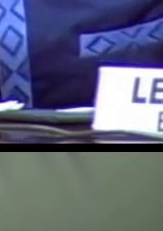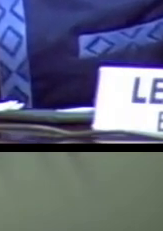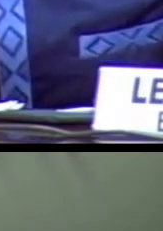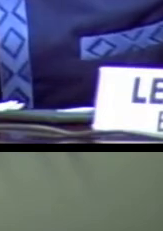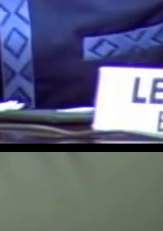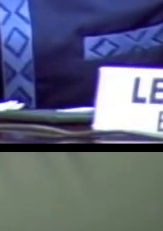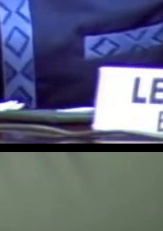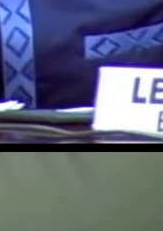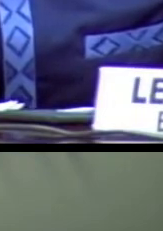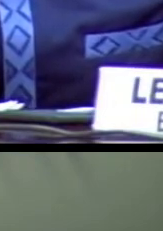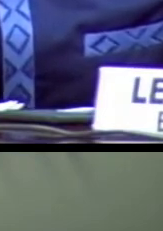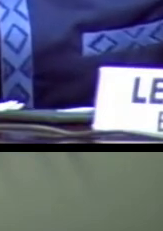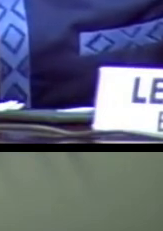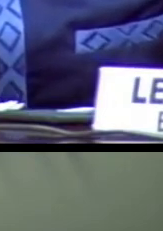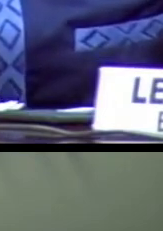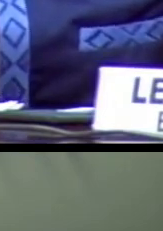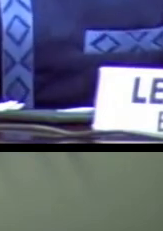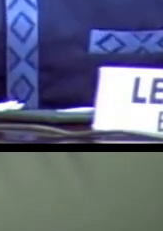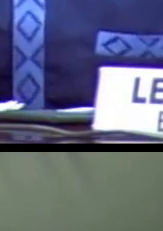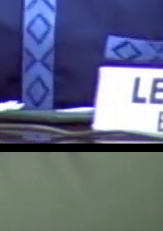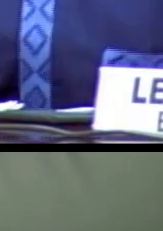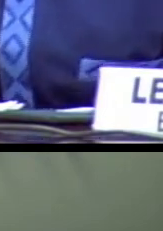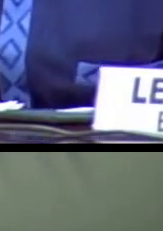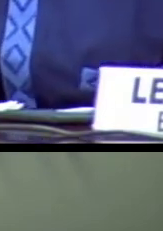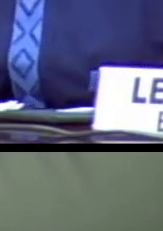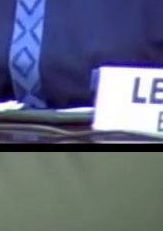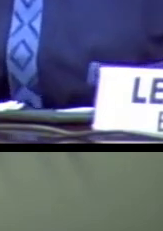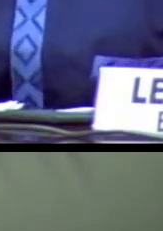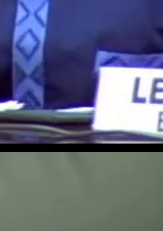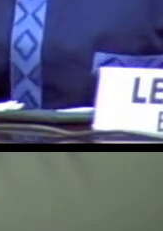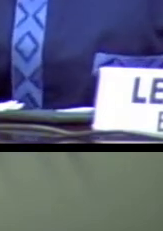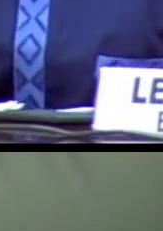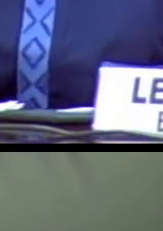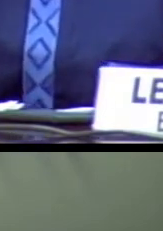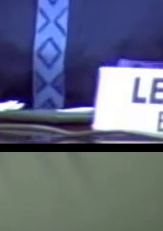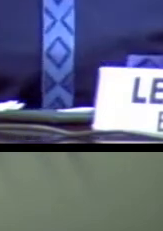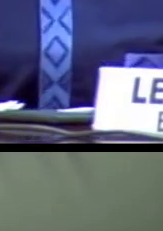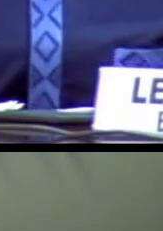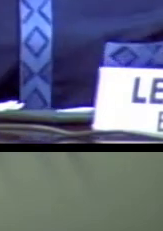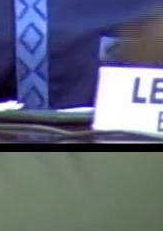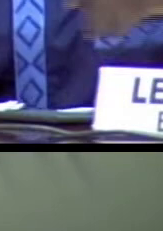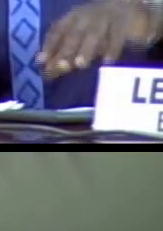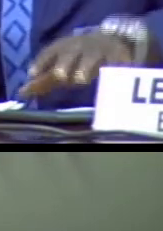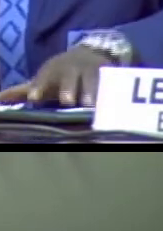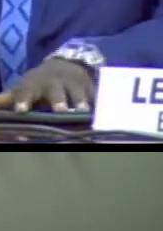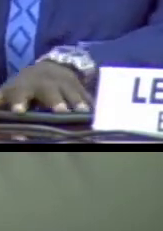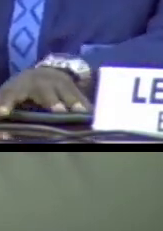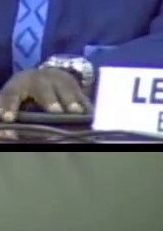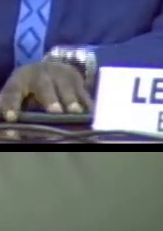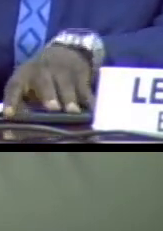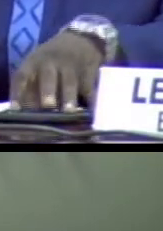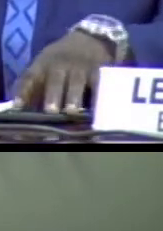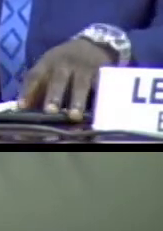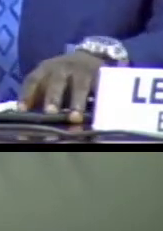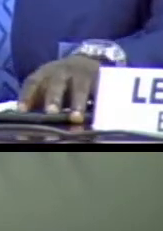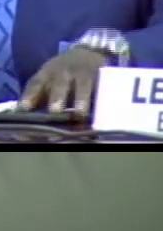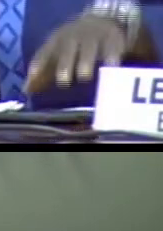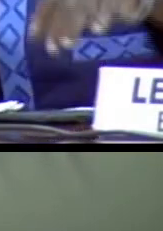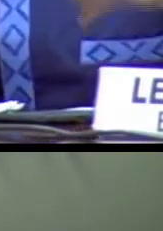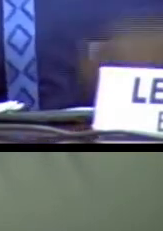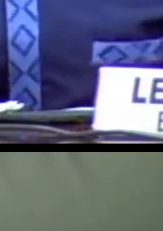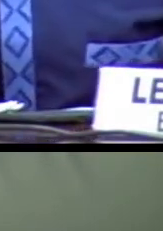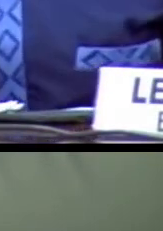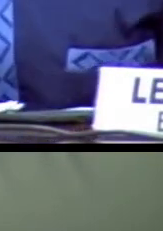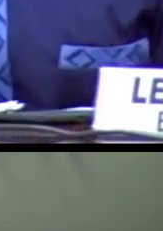I am being heard clearly for the audience, those listening. I wouldn't know the response,